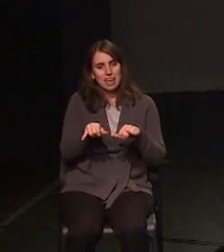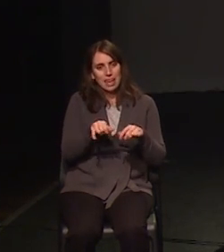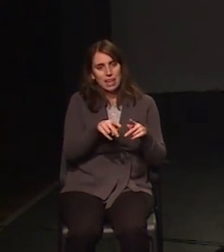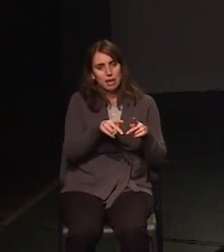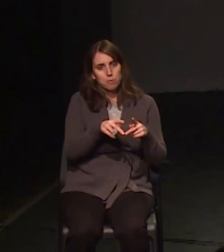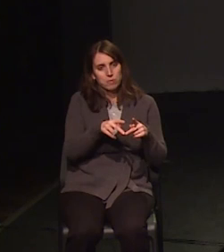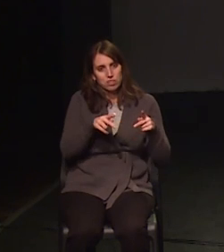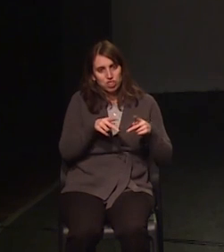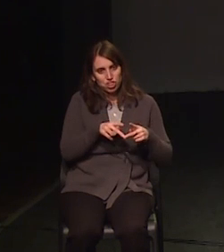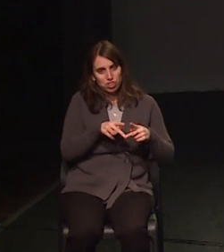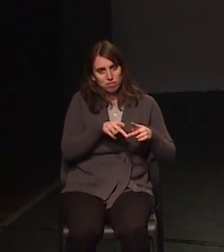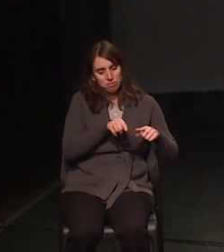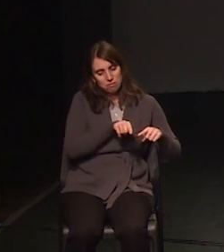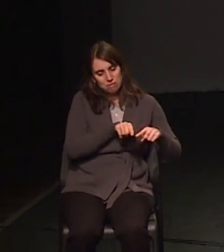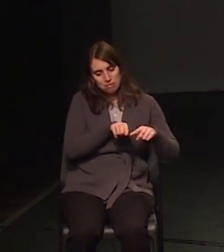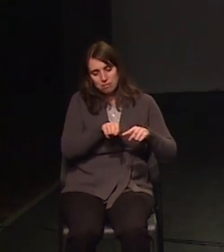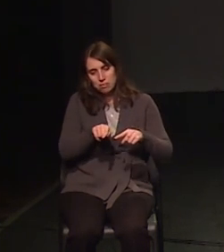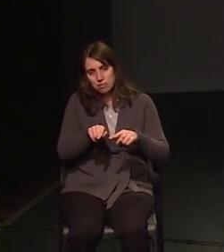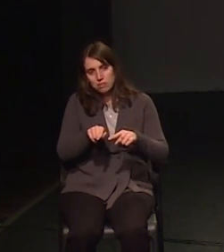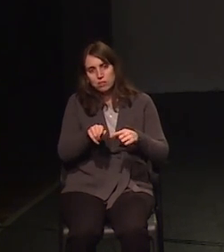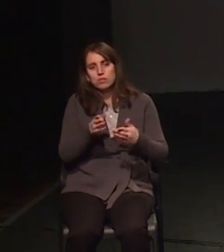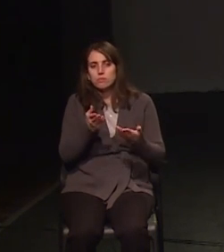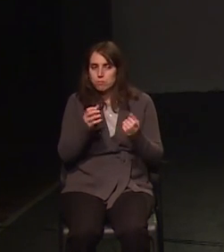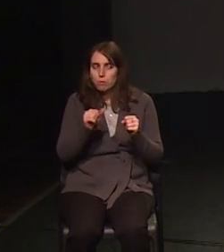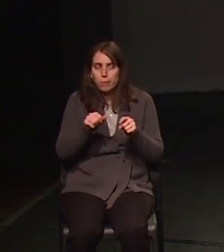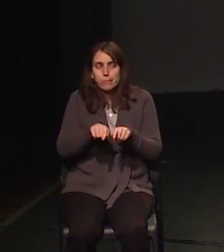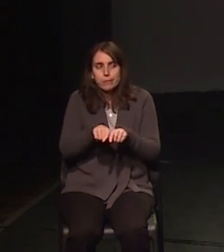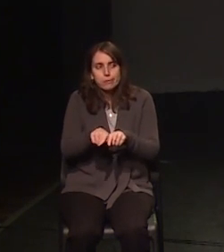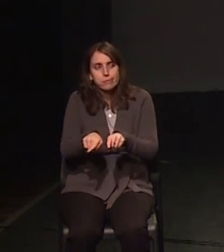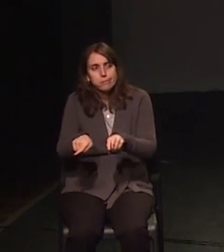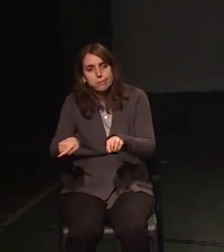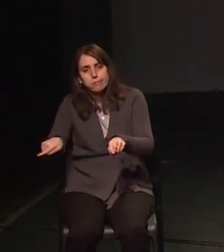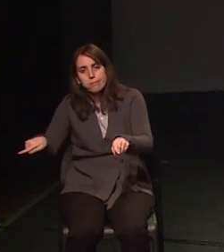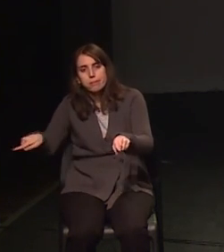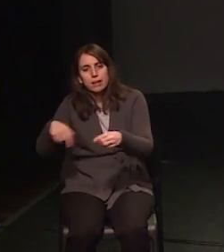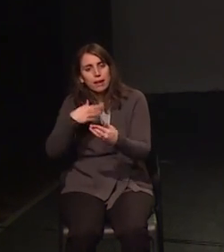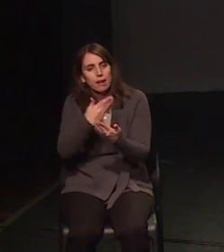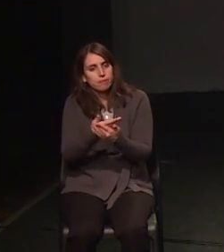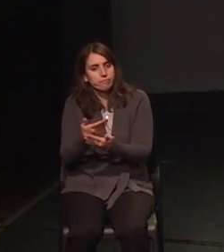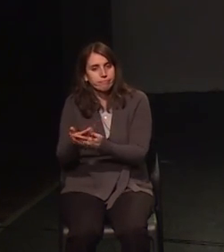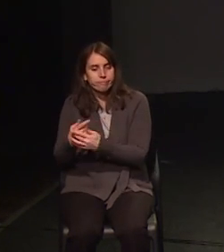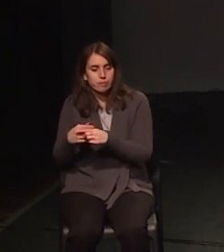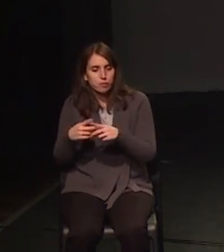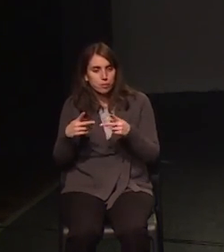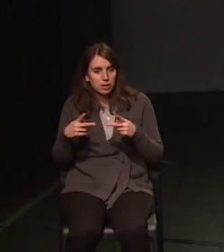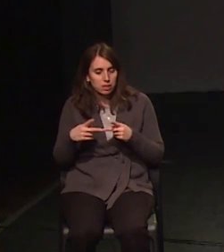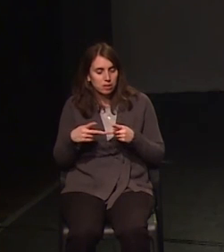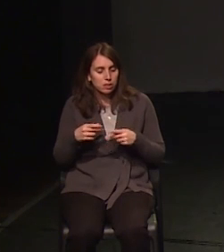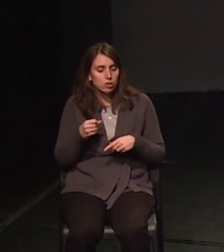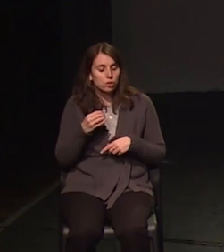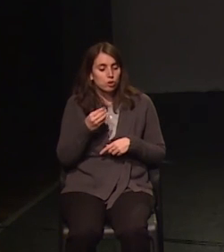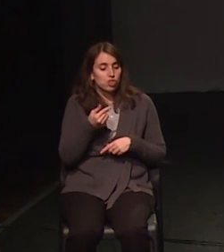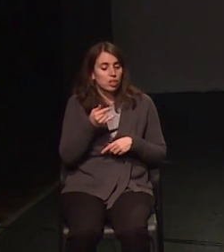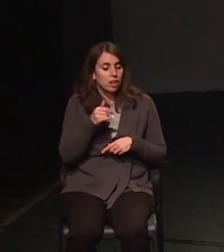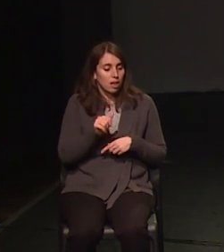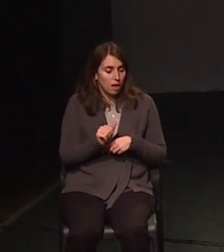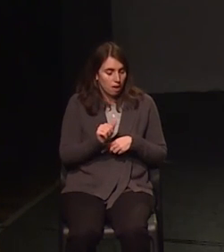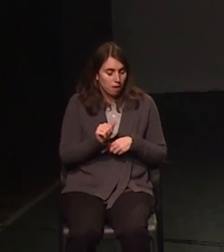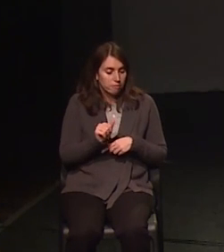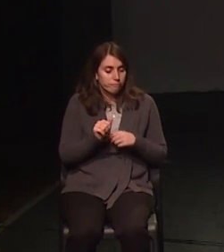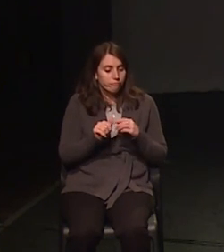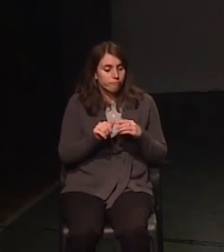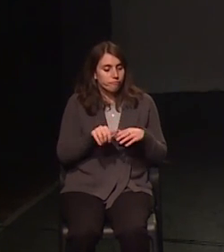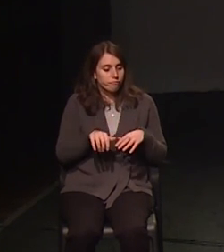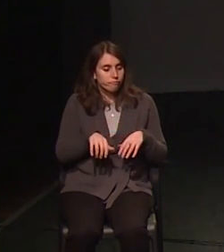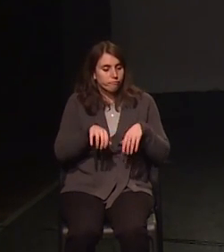So in terms of definitions, both GIA and DDCF have adopted the definitions that